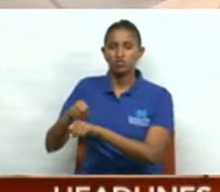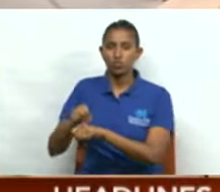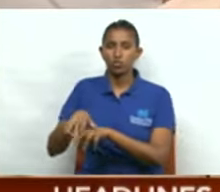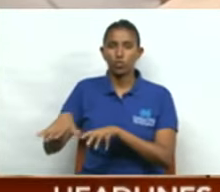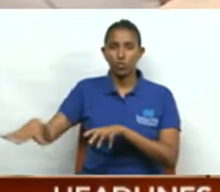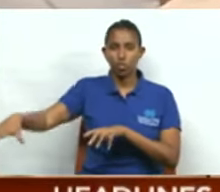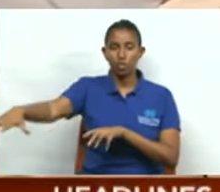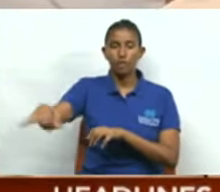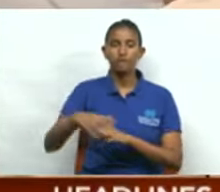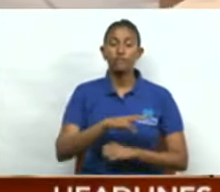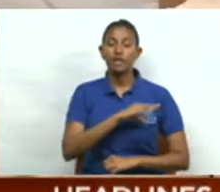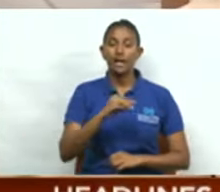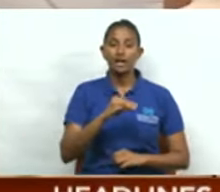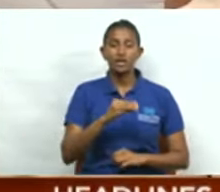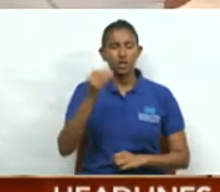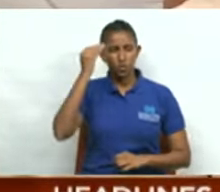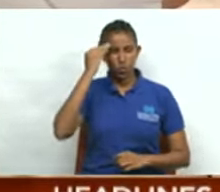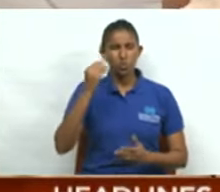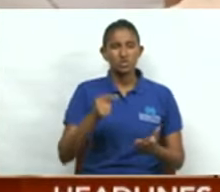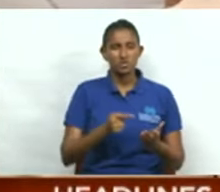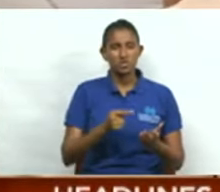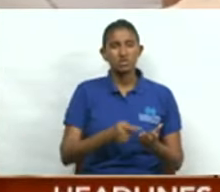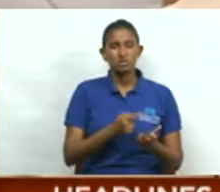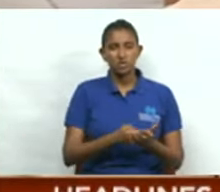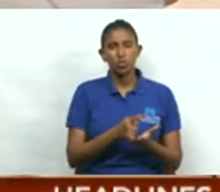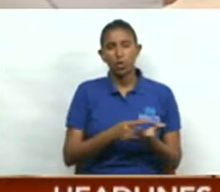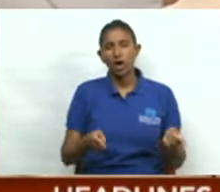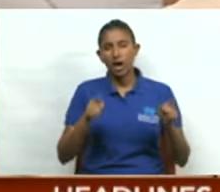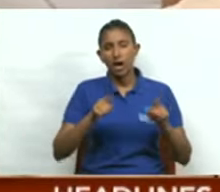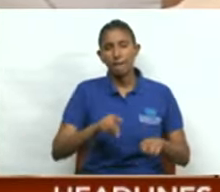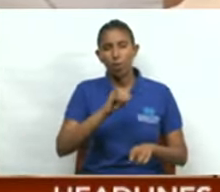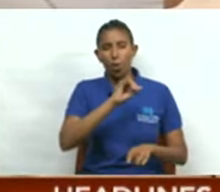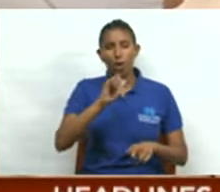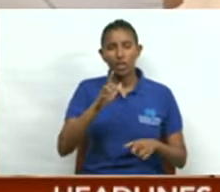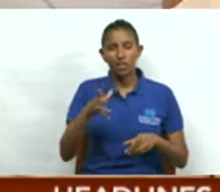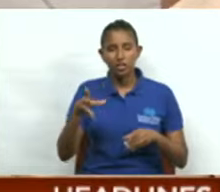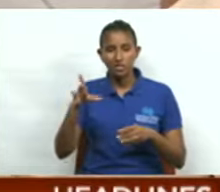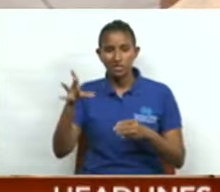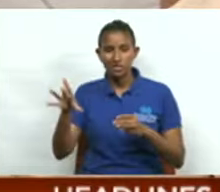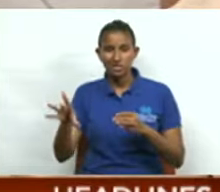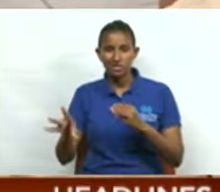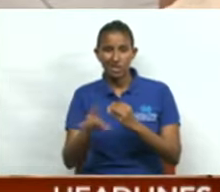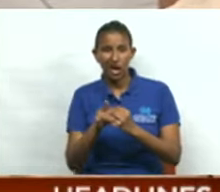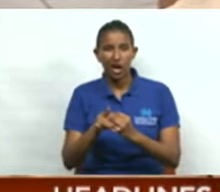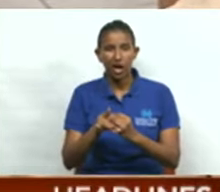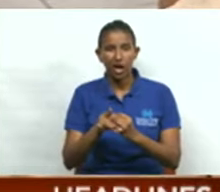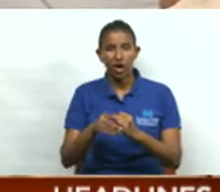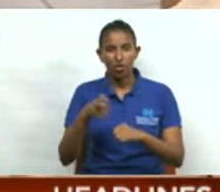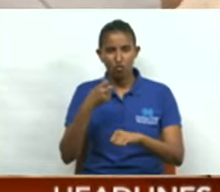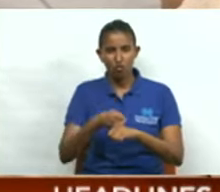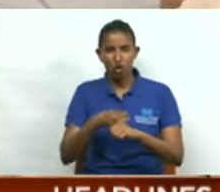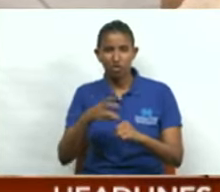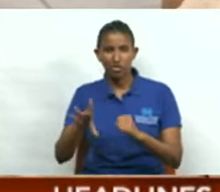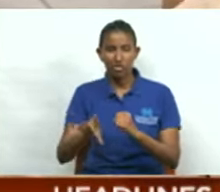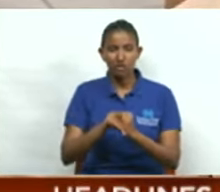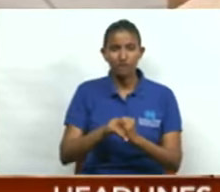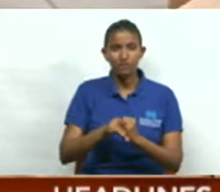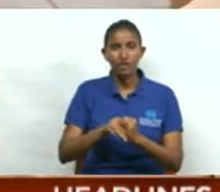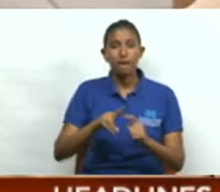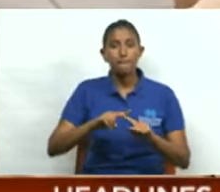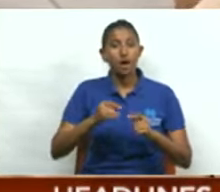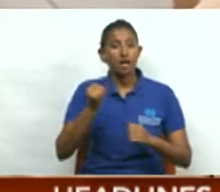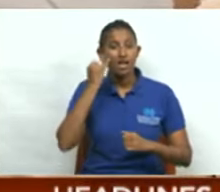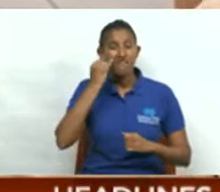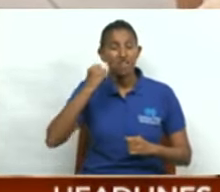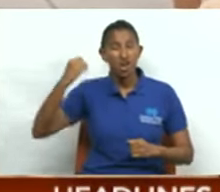hydrocarbons sometimes lodge onto the rocks. And very high humidity periods when the sun is extremely